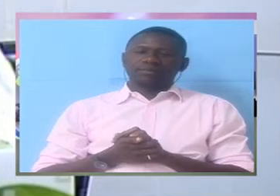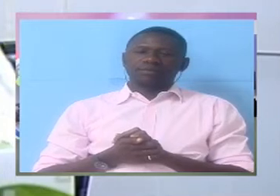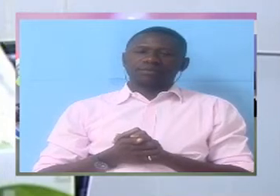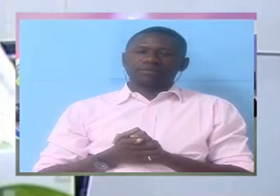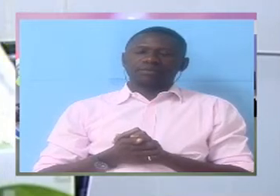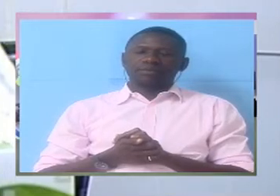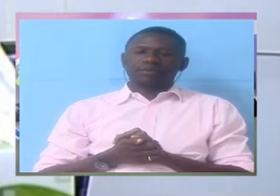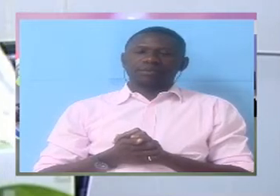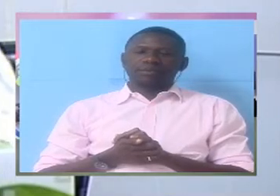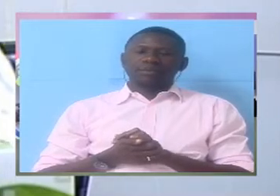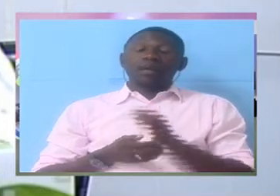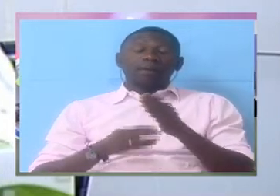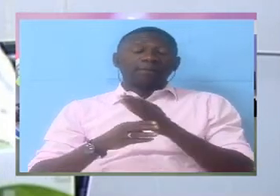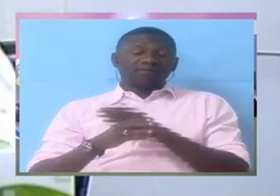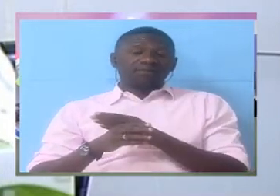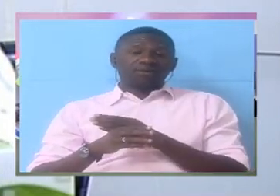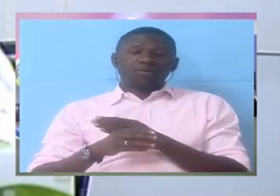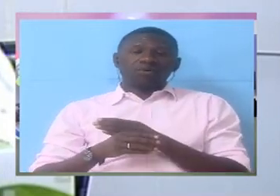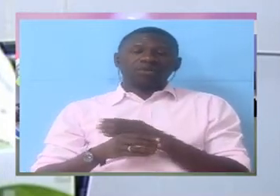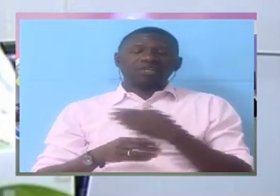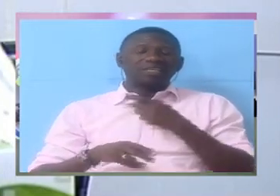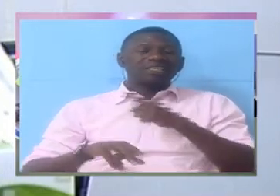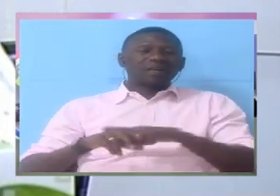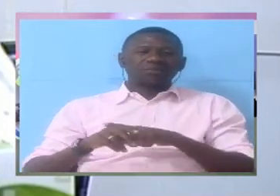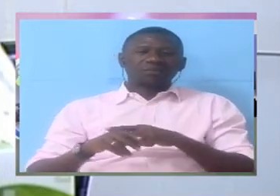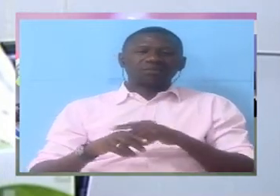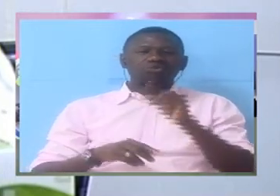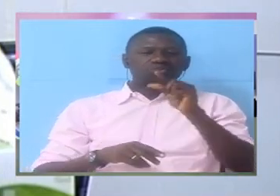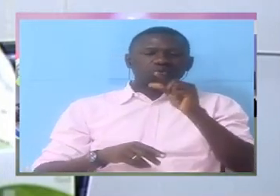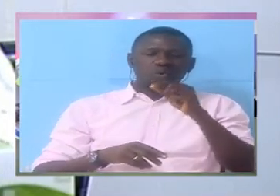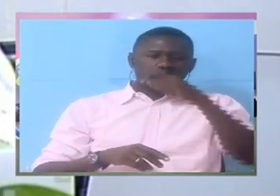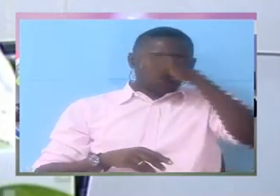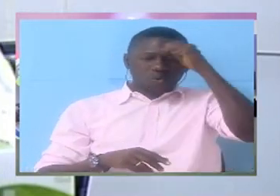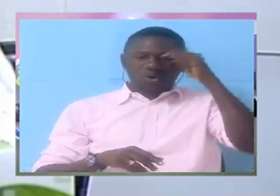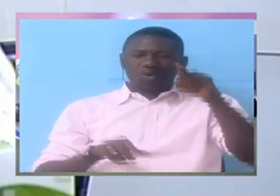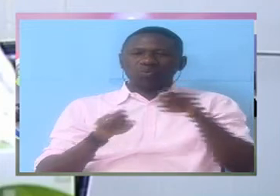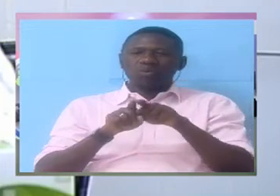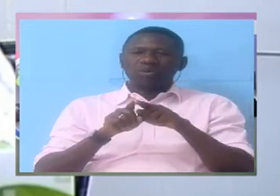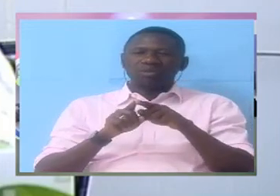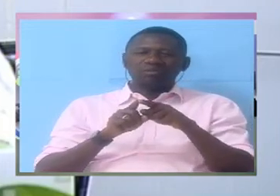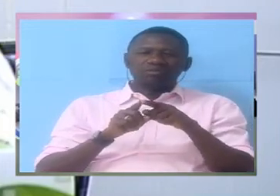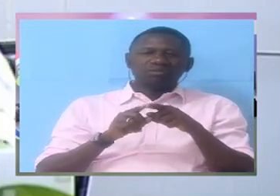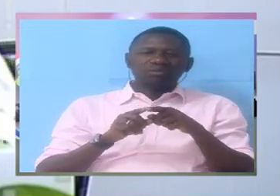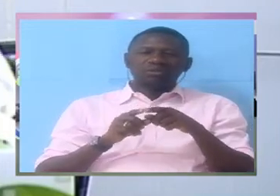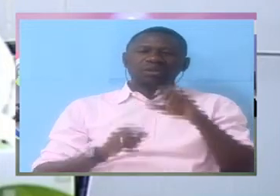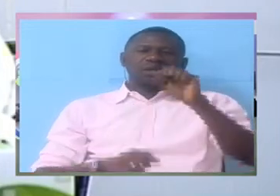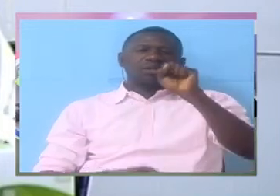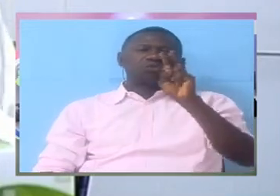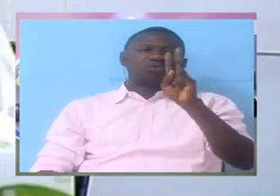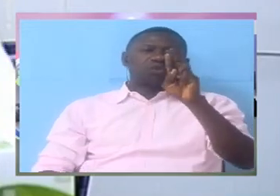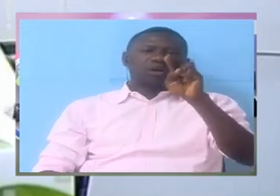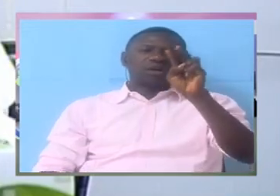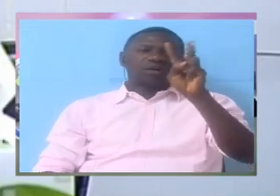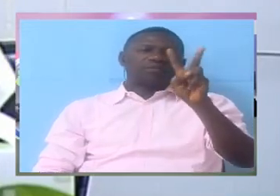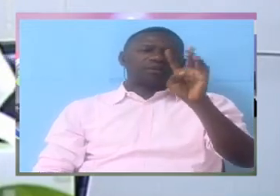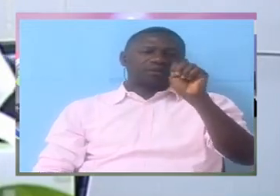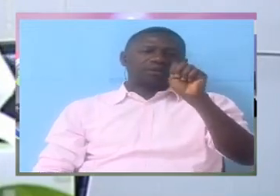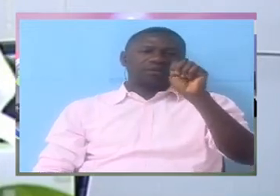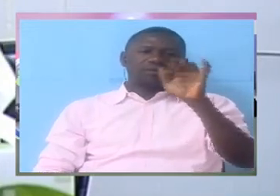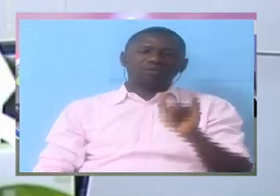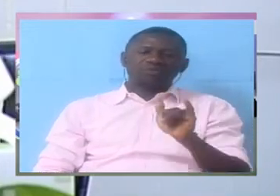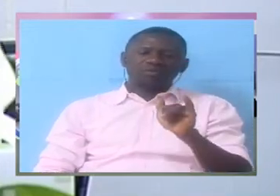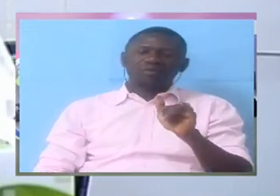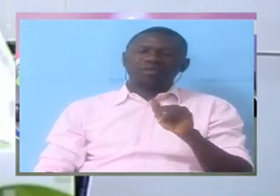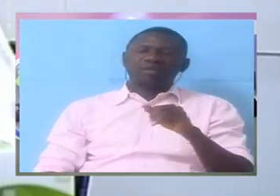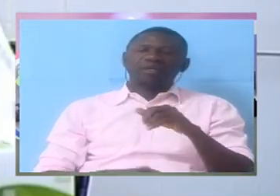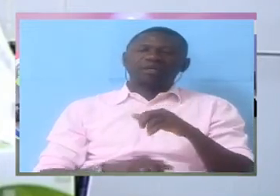Before that, I was temporarily working with the Survey Department, Ganybaji, at Survey Department